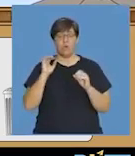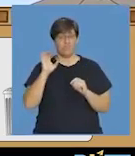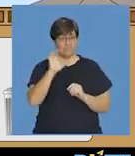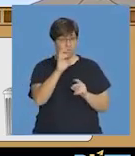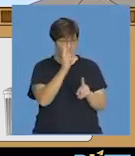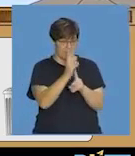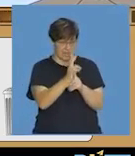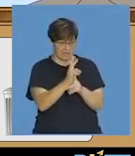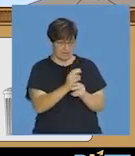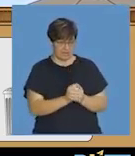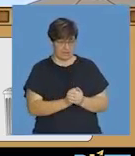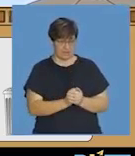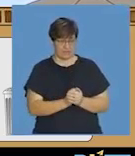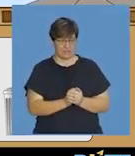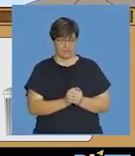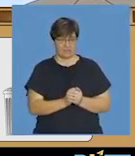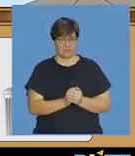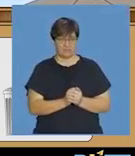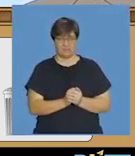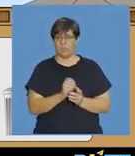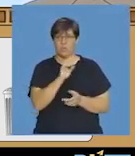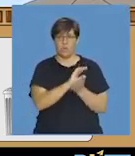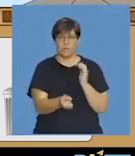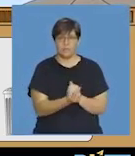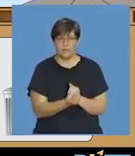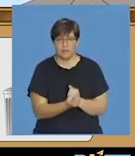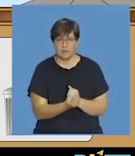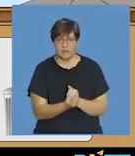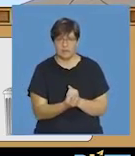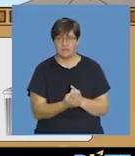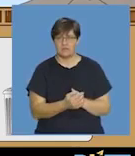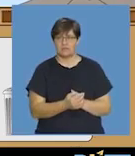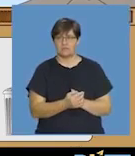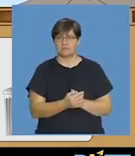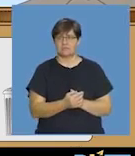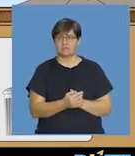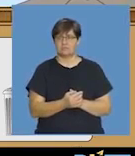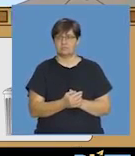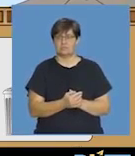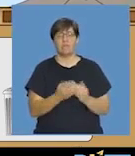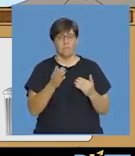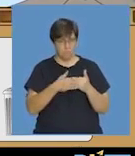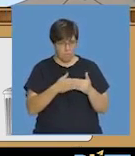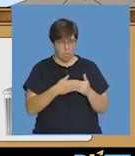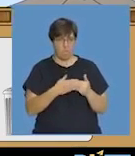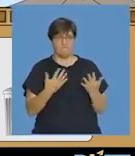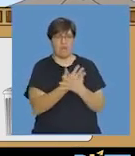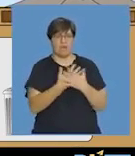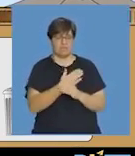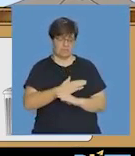again. I apply the force, what happens? He starts to speed up again.